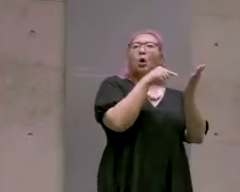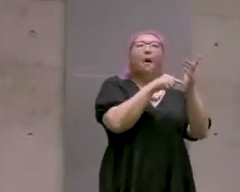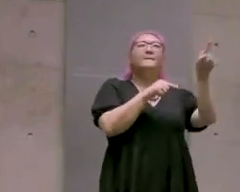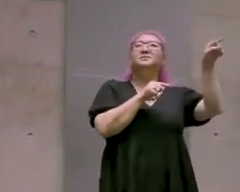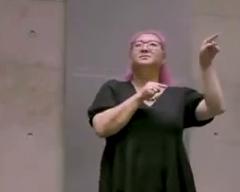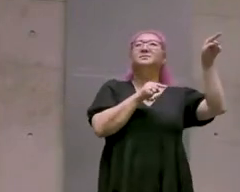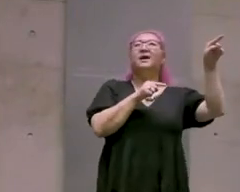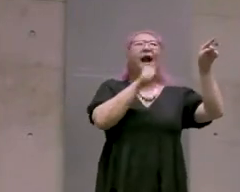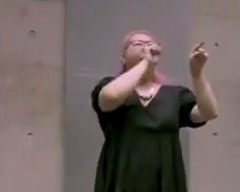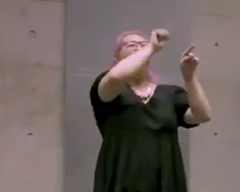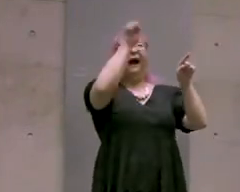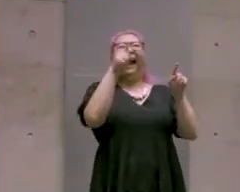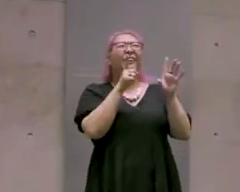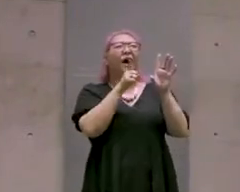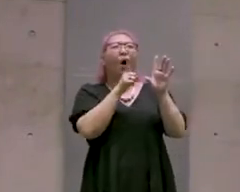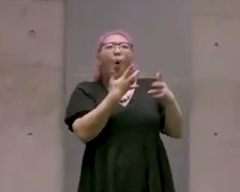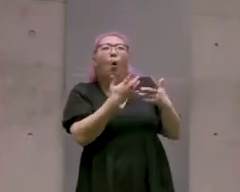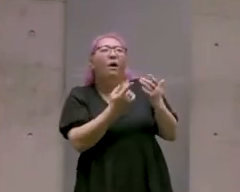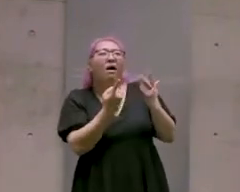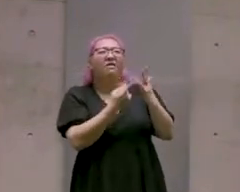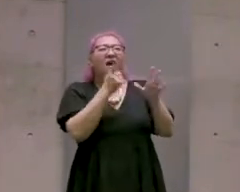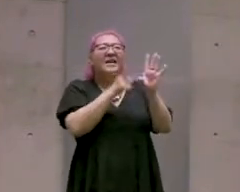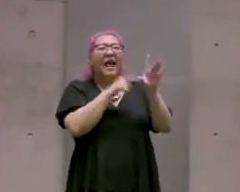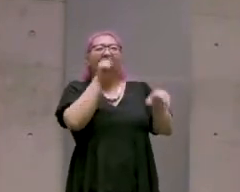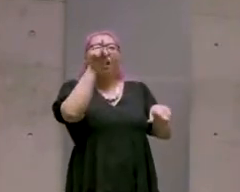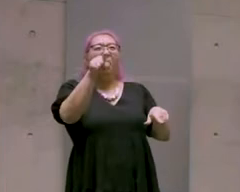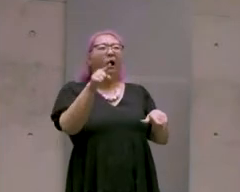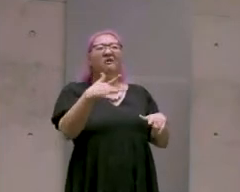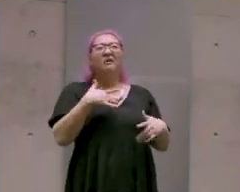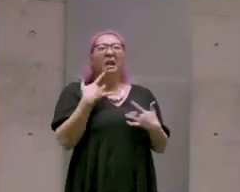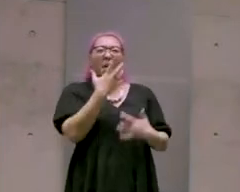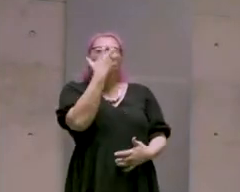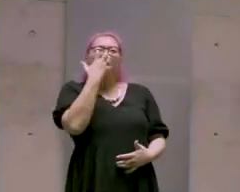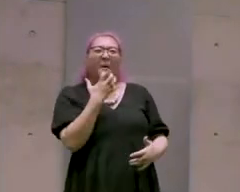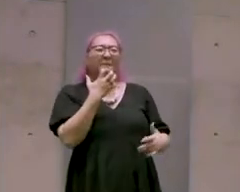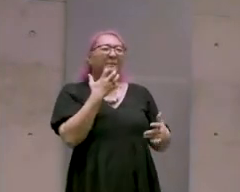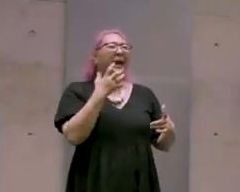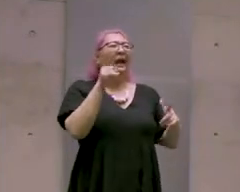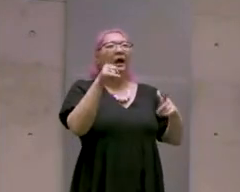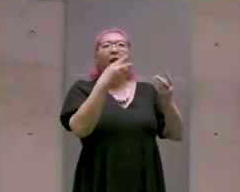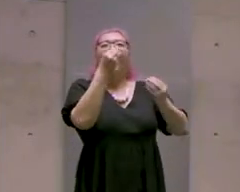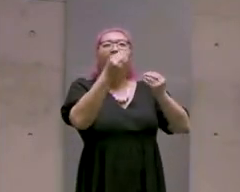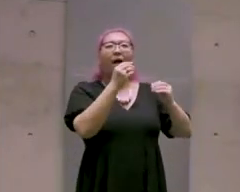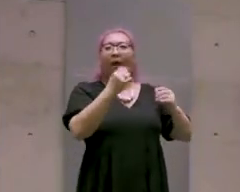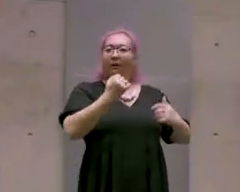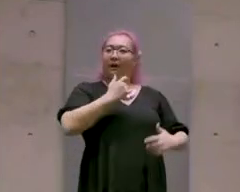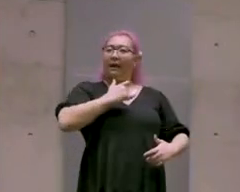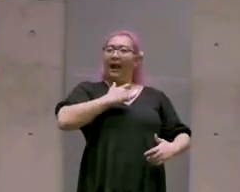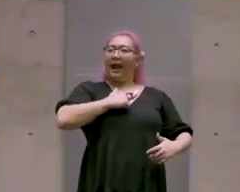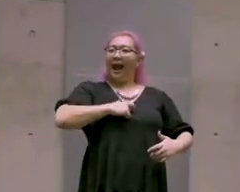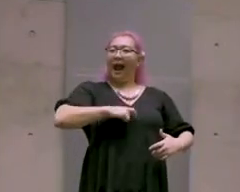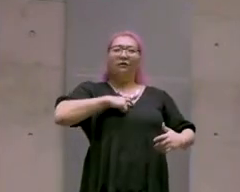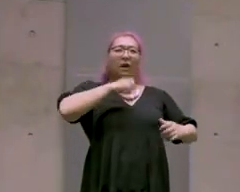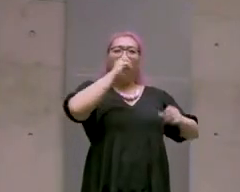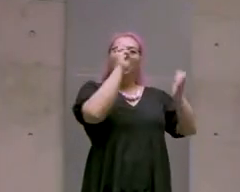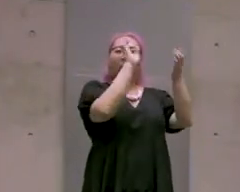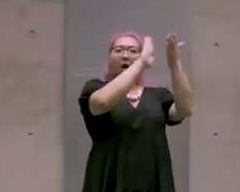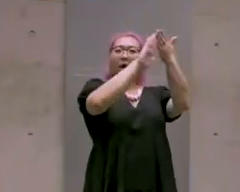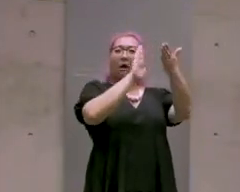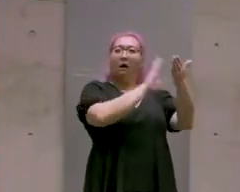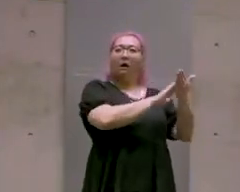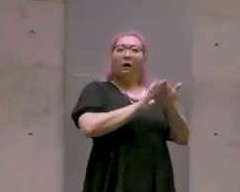little yellow one seems grumpy because he can't jump as high. And it just kind of blew my mind. And it was kind of this weird crowdsourced